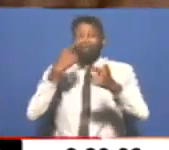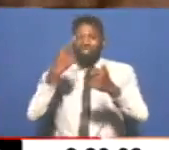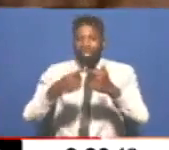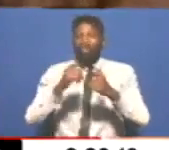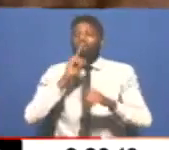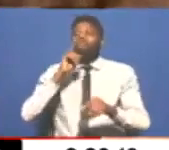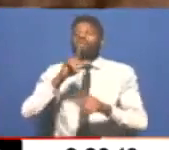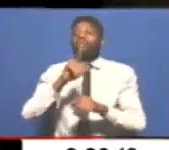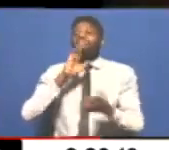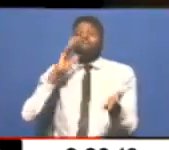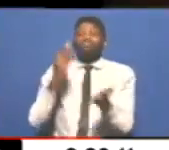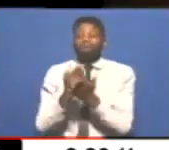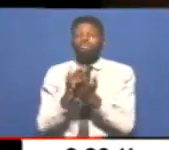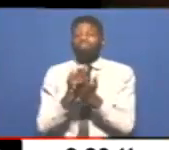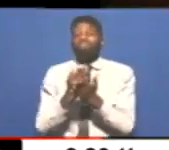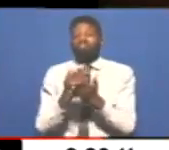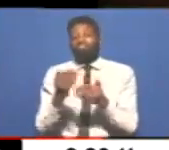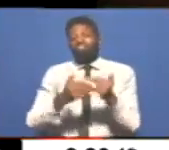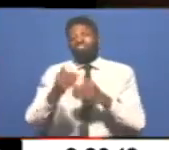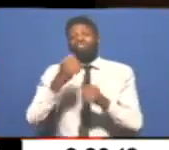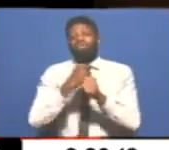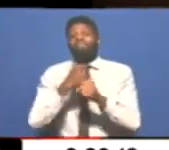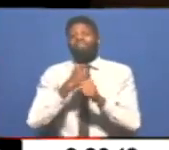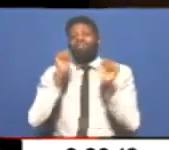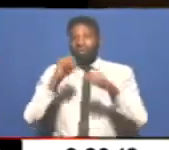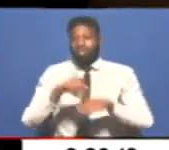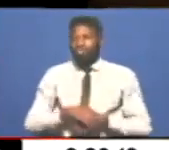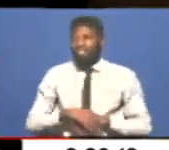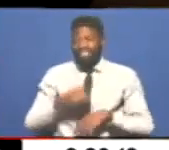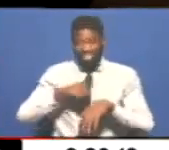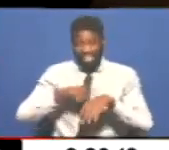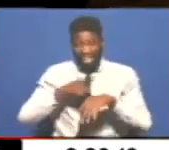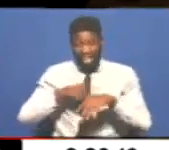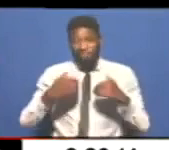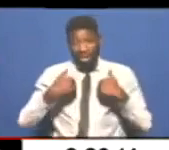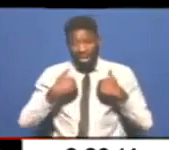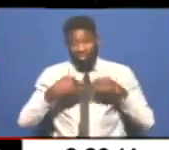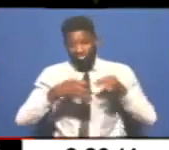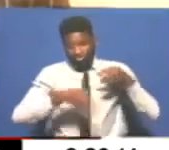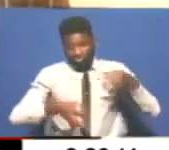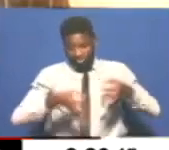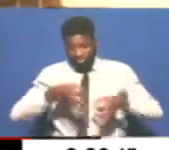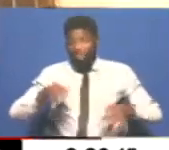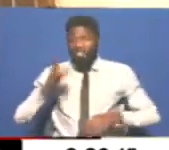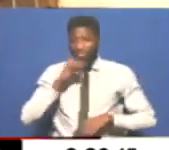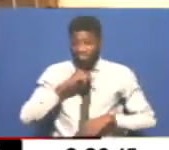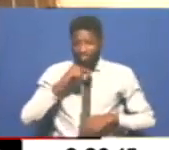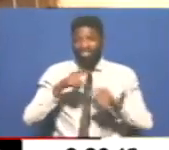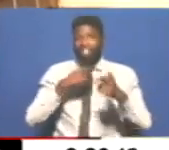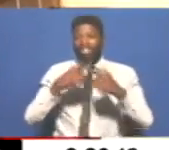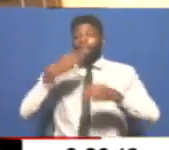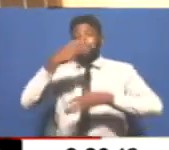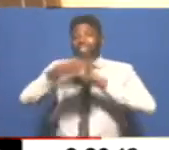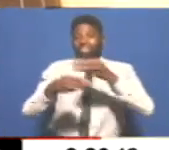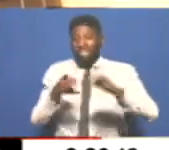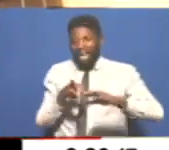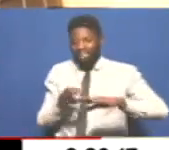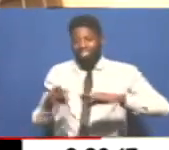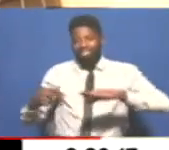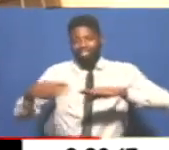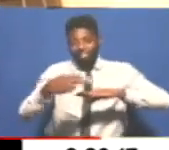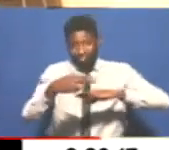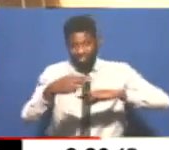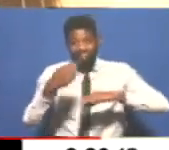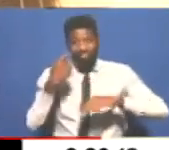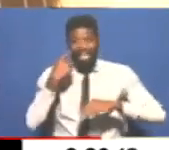take the measurements, cut the fabric cloth on the table according to the measurements. If it's bespoke, it's a canvas cut. So we have a